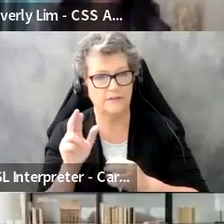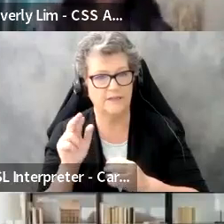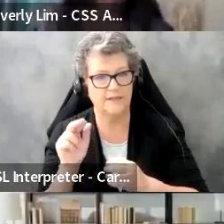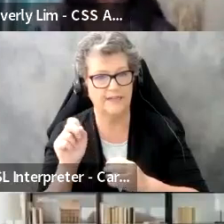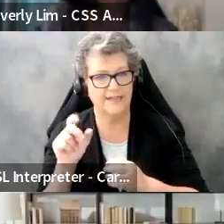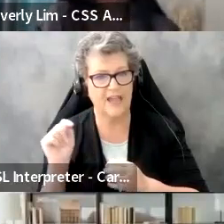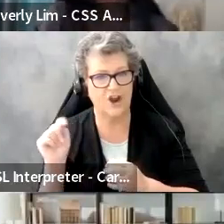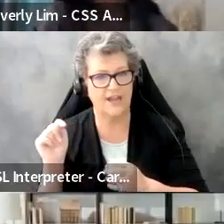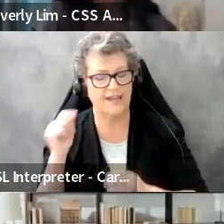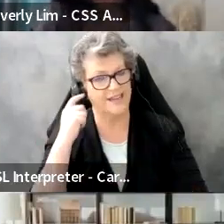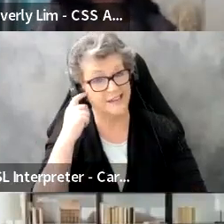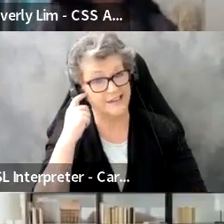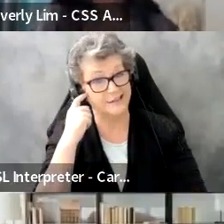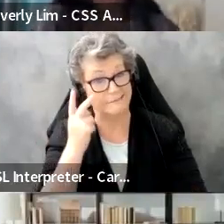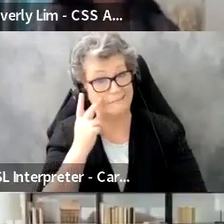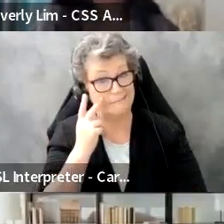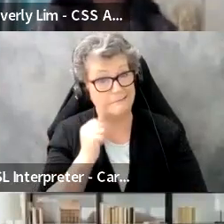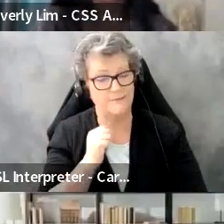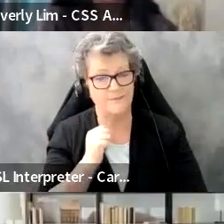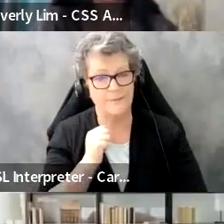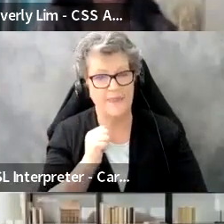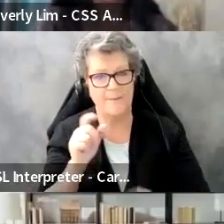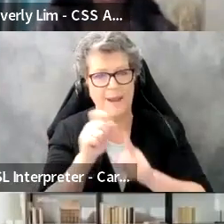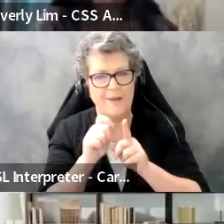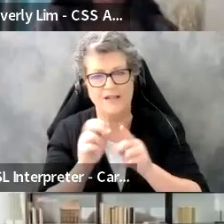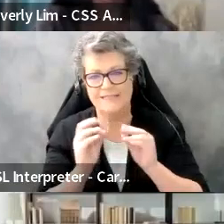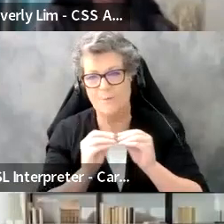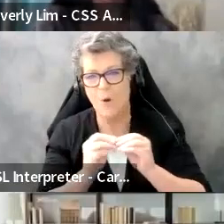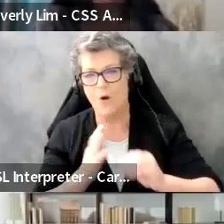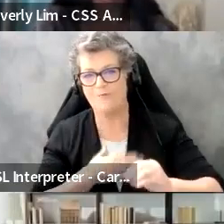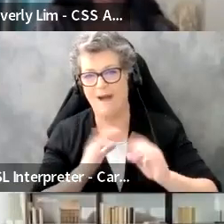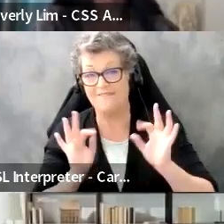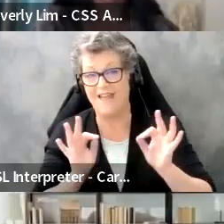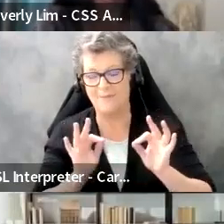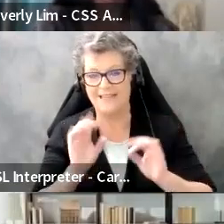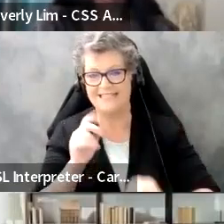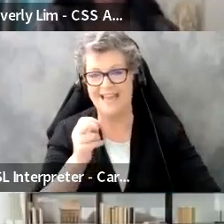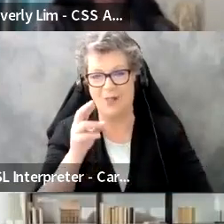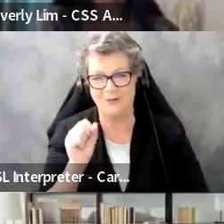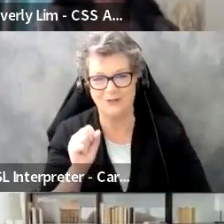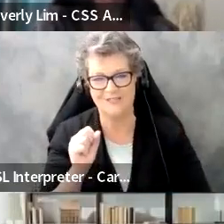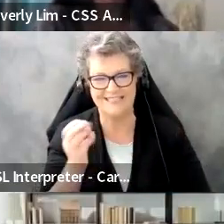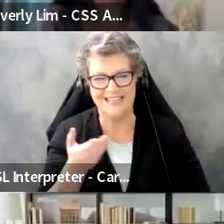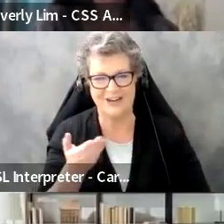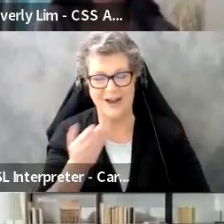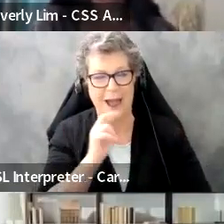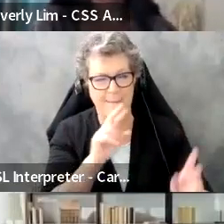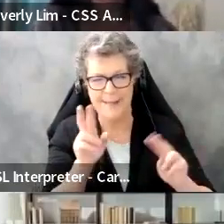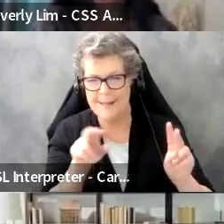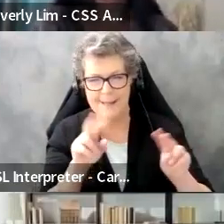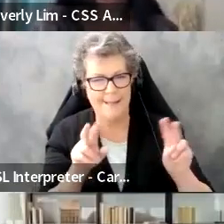Looking to see. I'm gonna pick on some more of my fabulous stakeholder providers here. I'm scanning